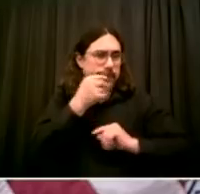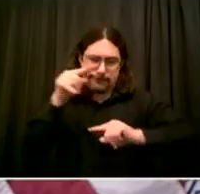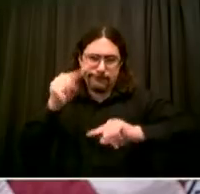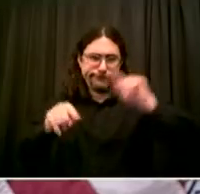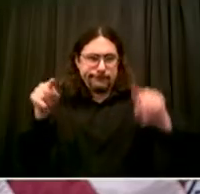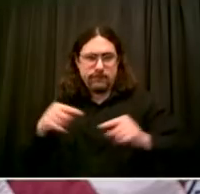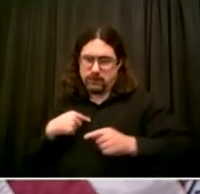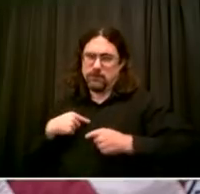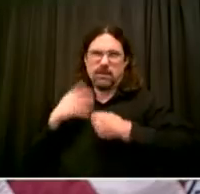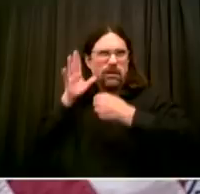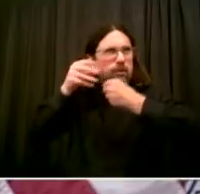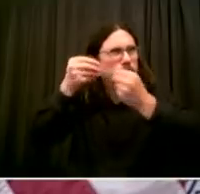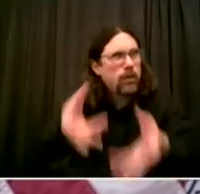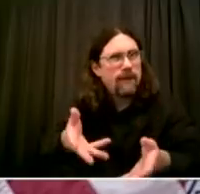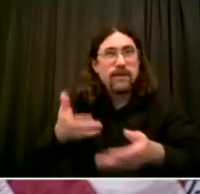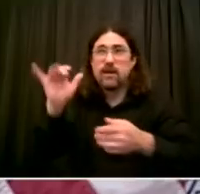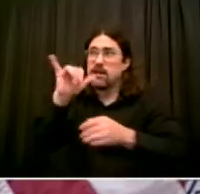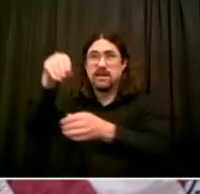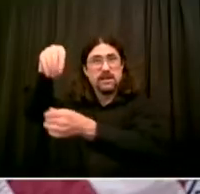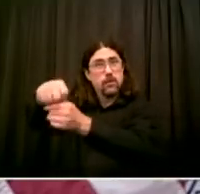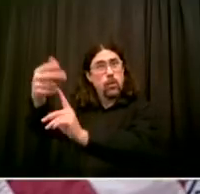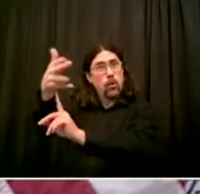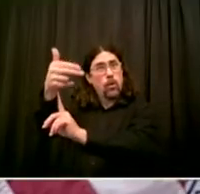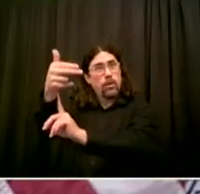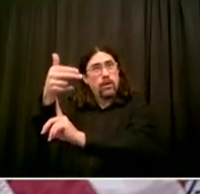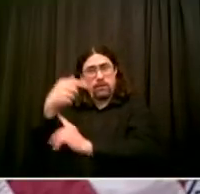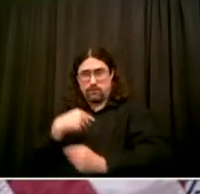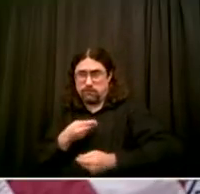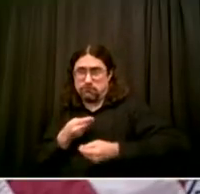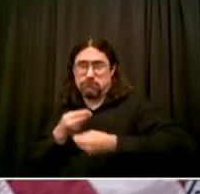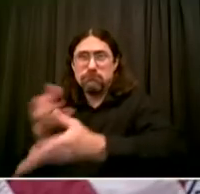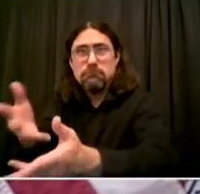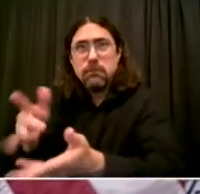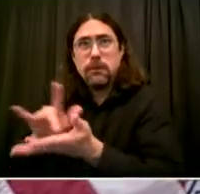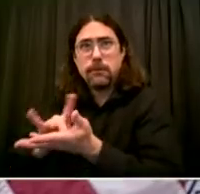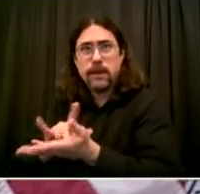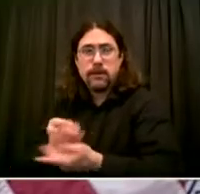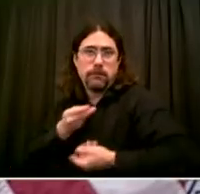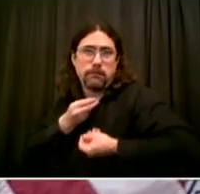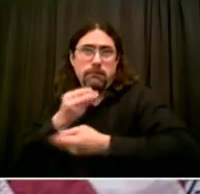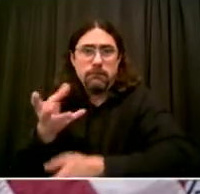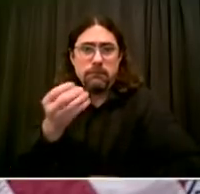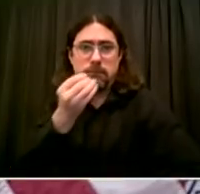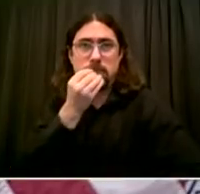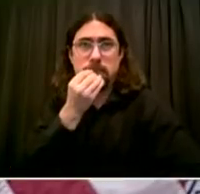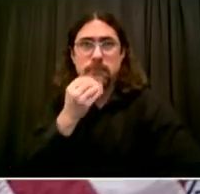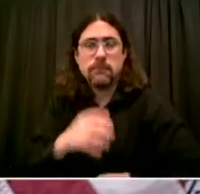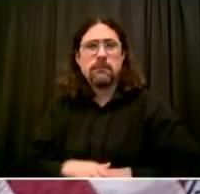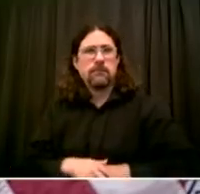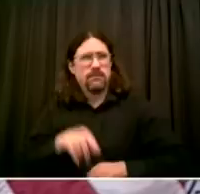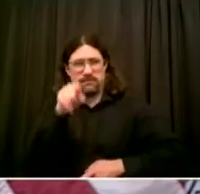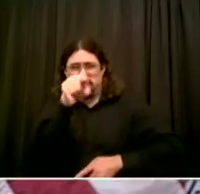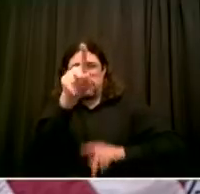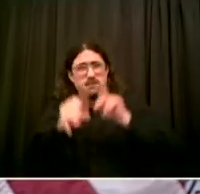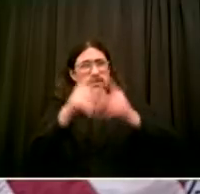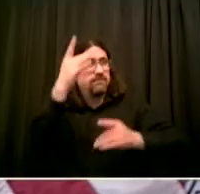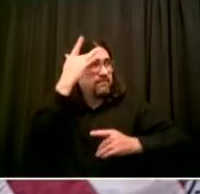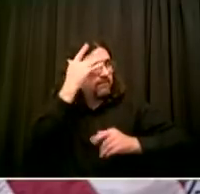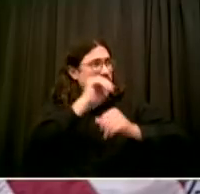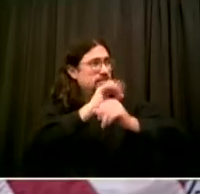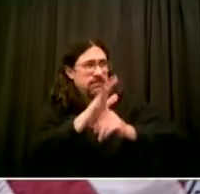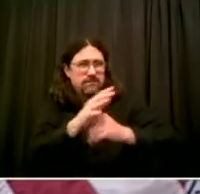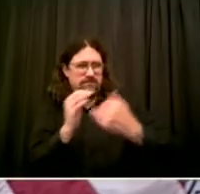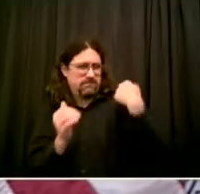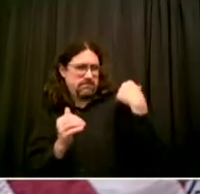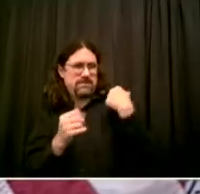much. All right. Next, we have Mark Morales from CNN. Hey, everybody. How you doing today? Good, Mark.